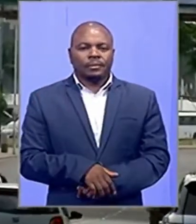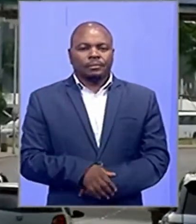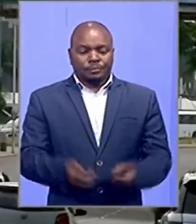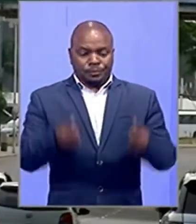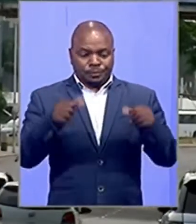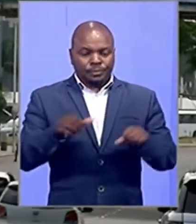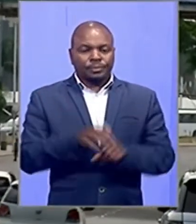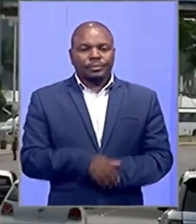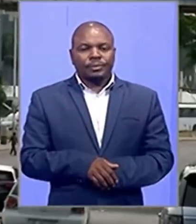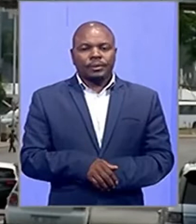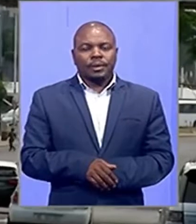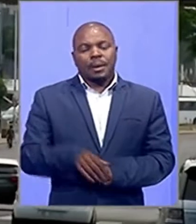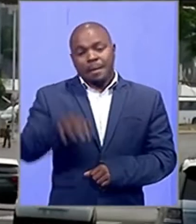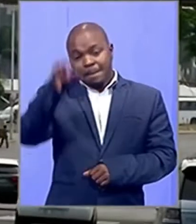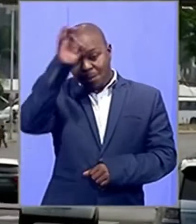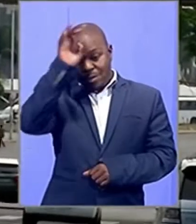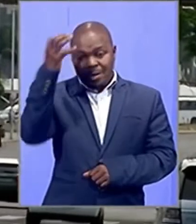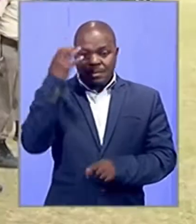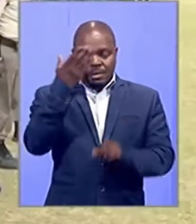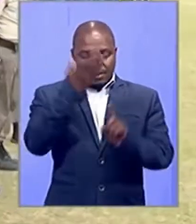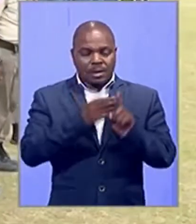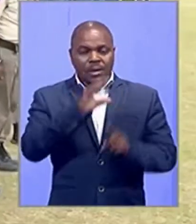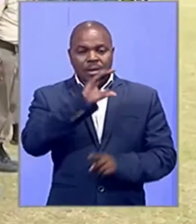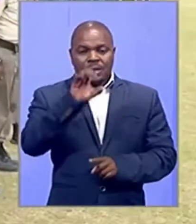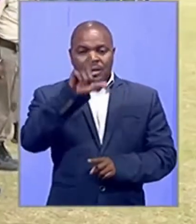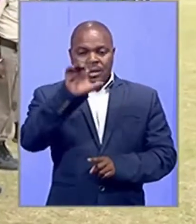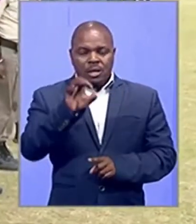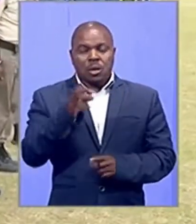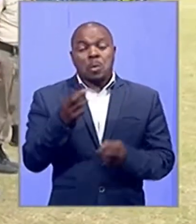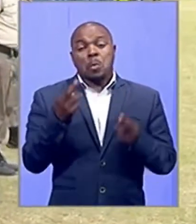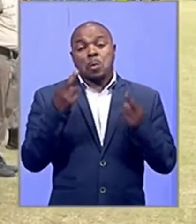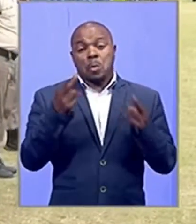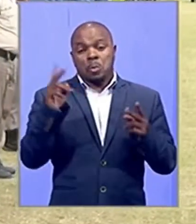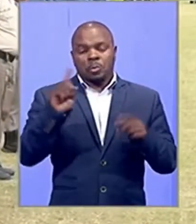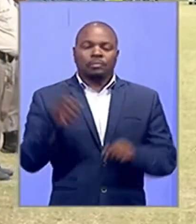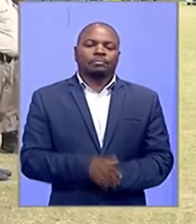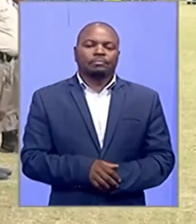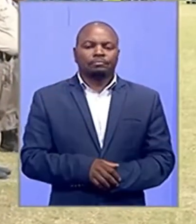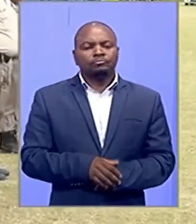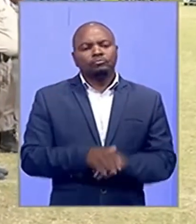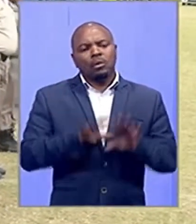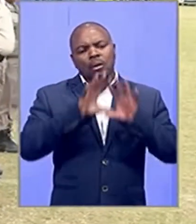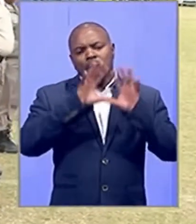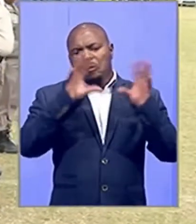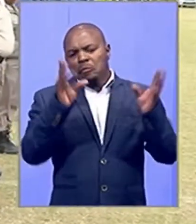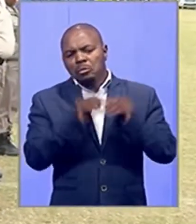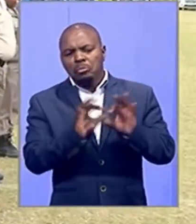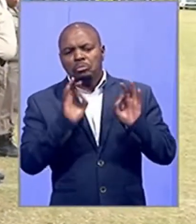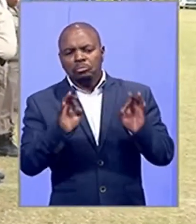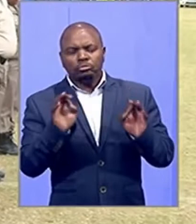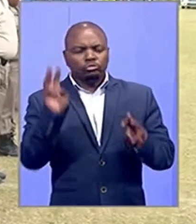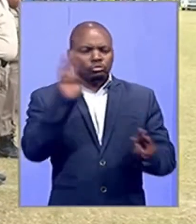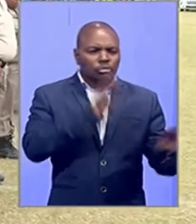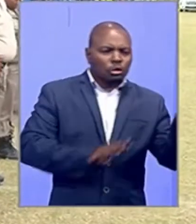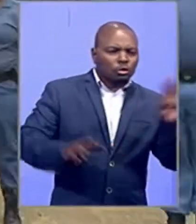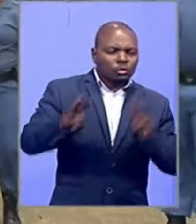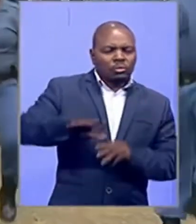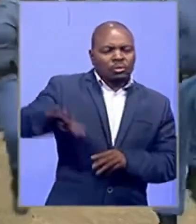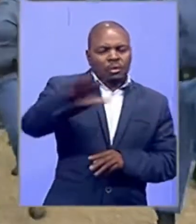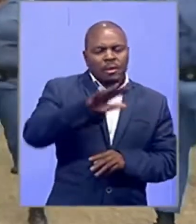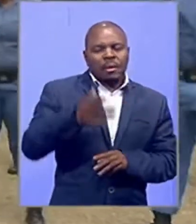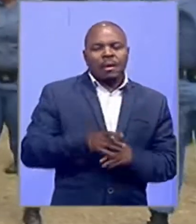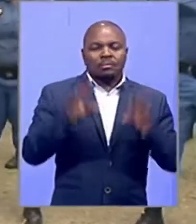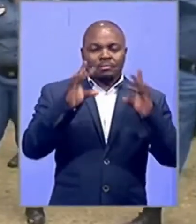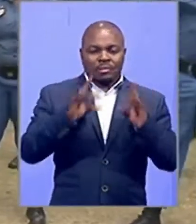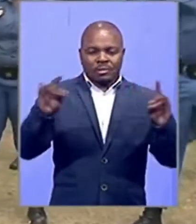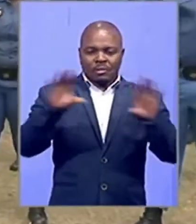eme jwalo letona la sepolesa Bekile le re na le tshepo e tiileng ya hore ho entswe ditlhophiso tsa tshireletso setediamong sa